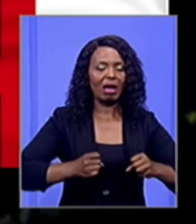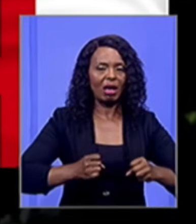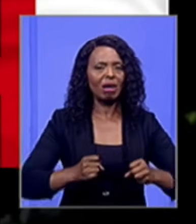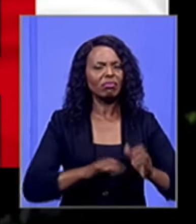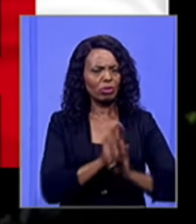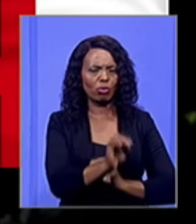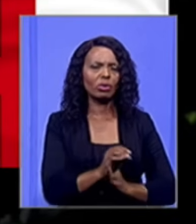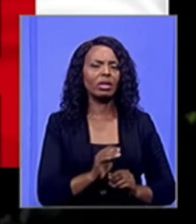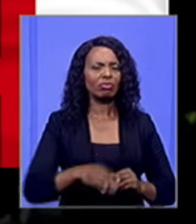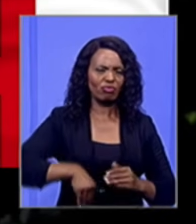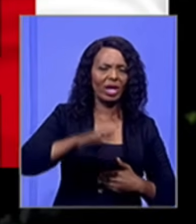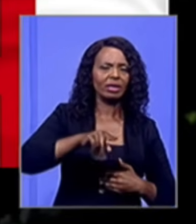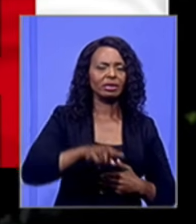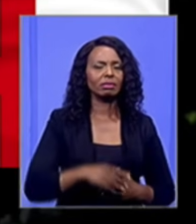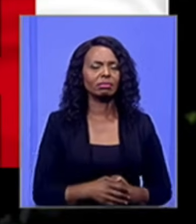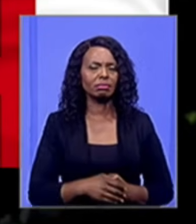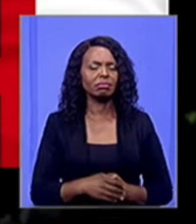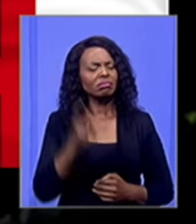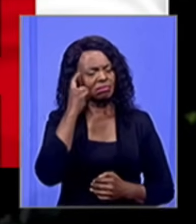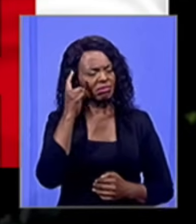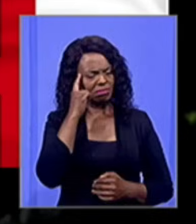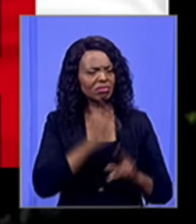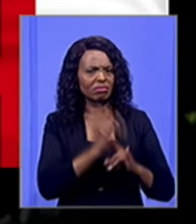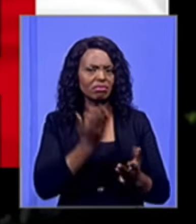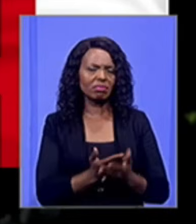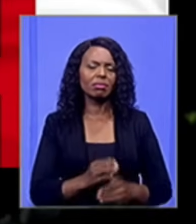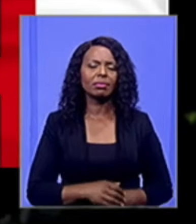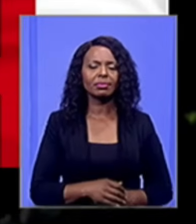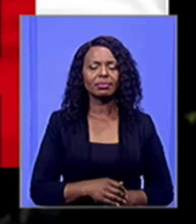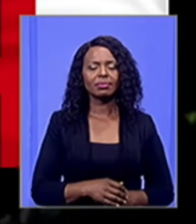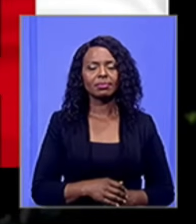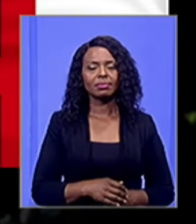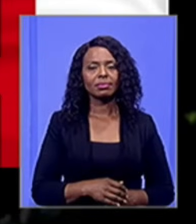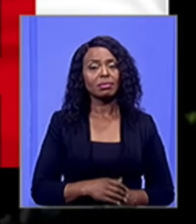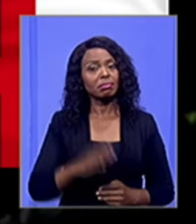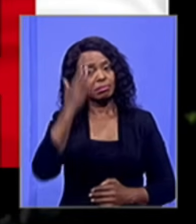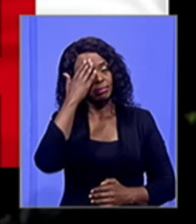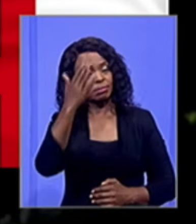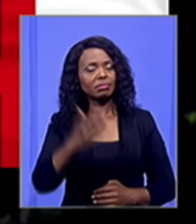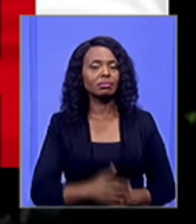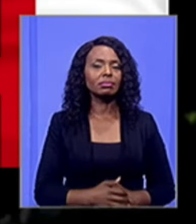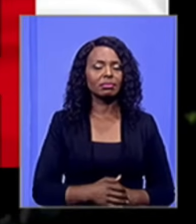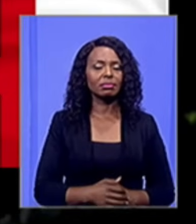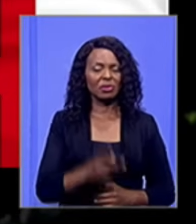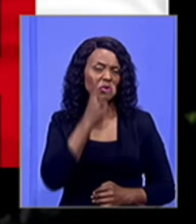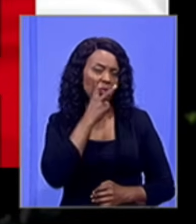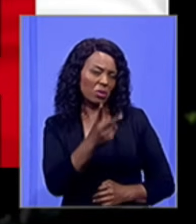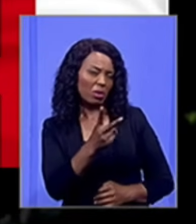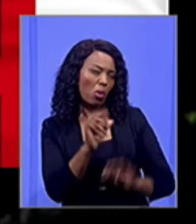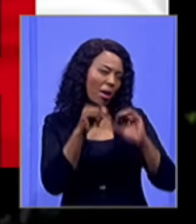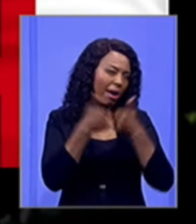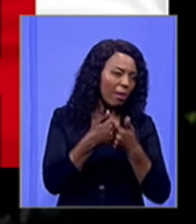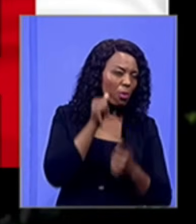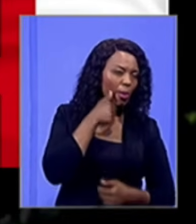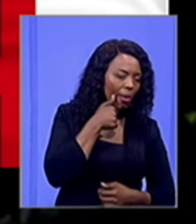phamisitse ha se a ke tshepe tla ba di chokers this time around. Khotso nna ke re papadi ya kaosane ke bona